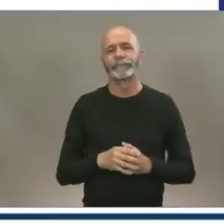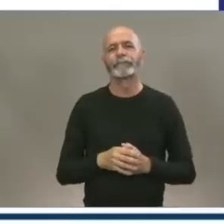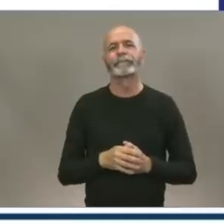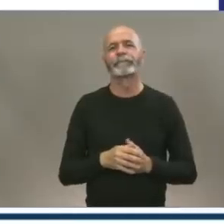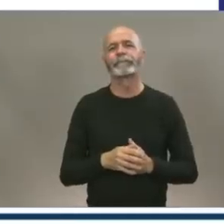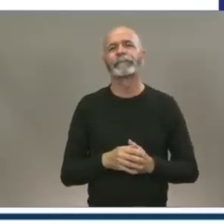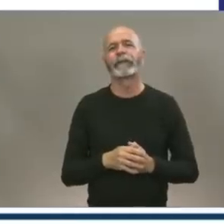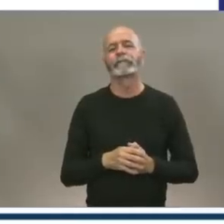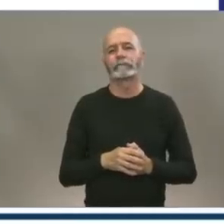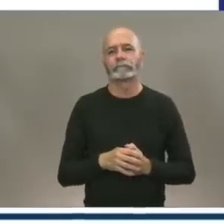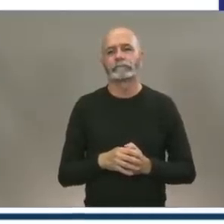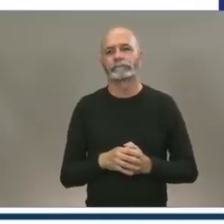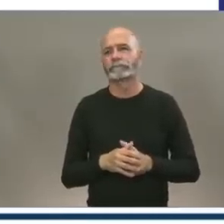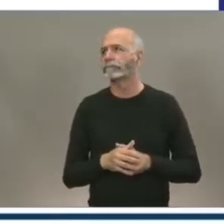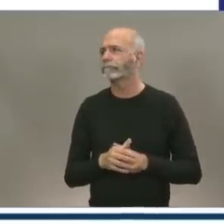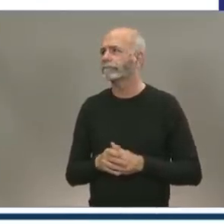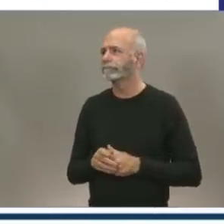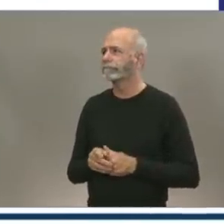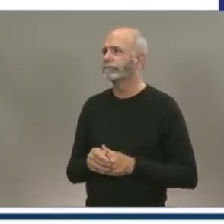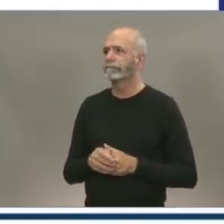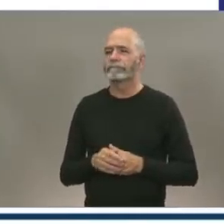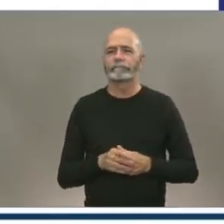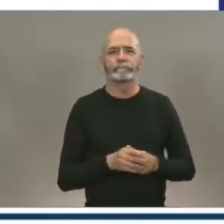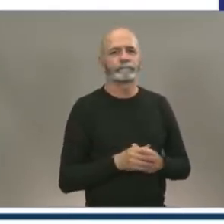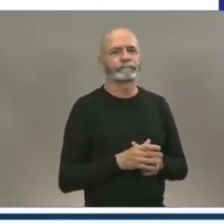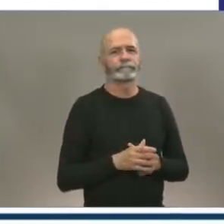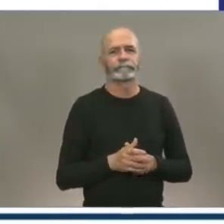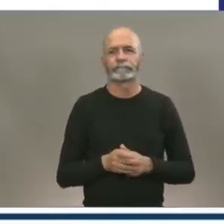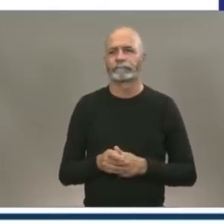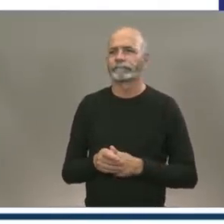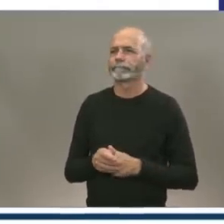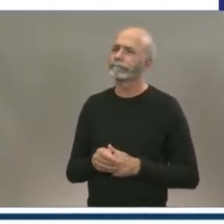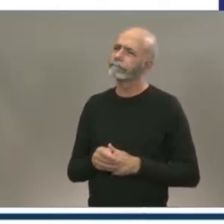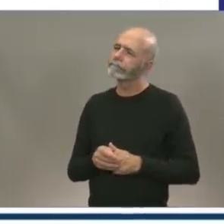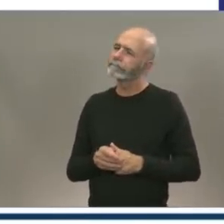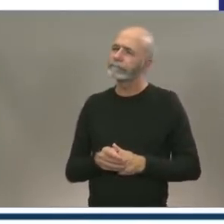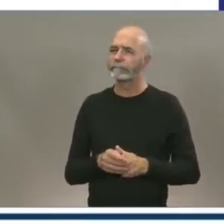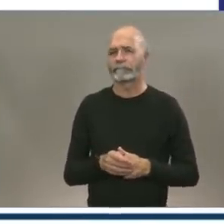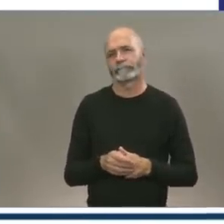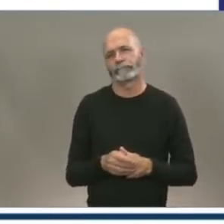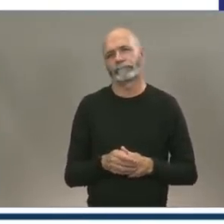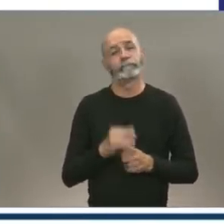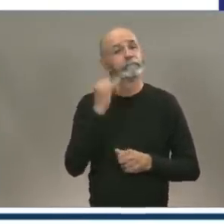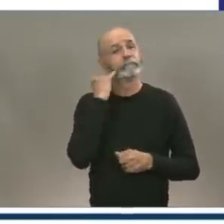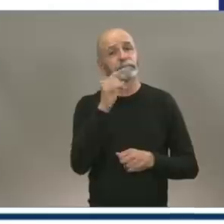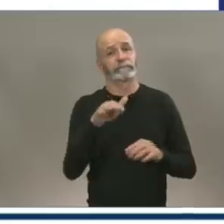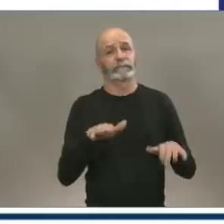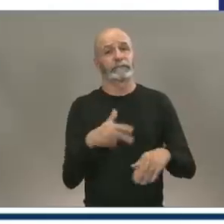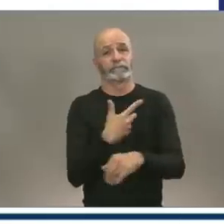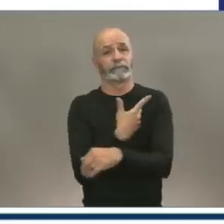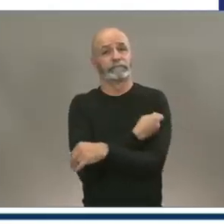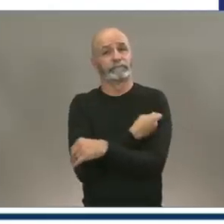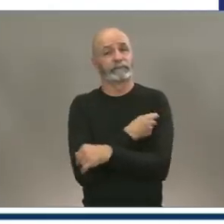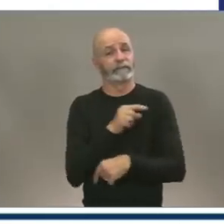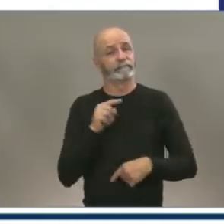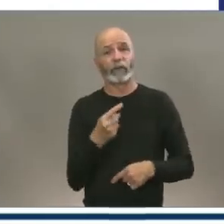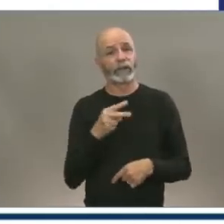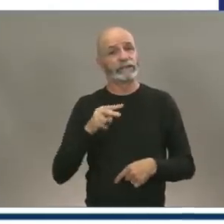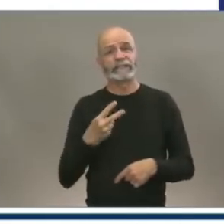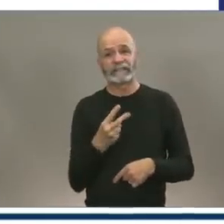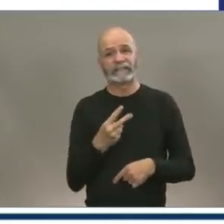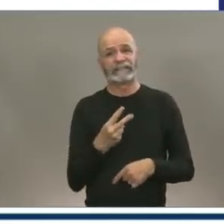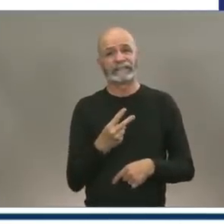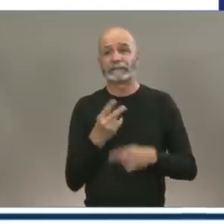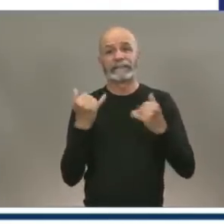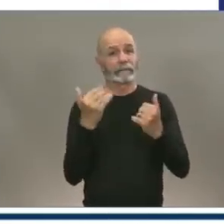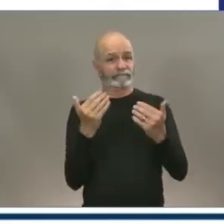right now, if somebody haven't had their first or second dose, they can have it immediately or they need to wait. I have mixed